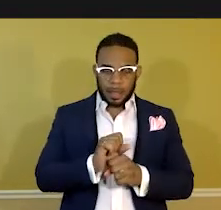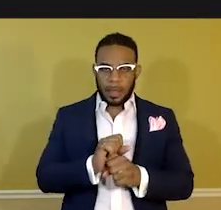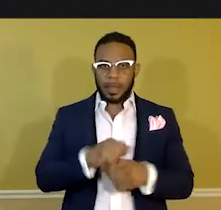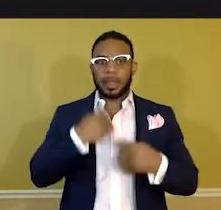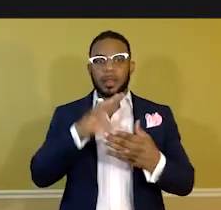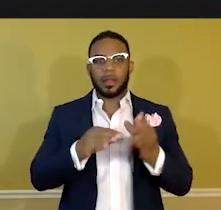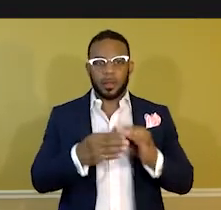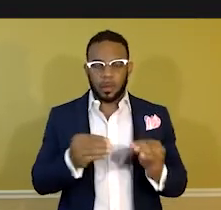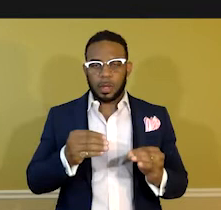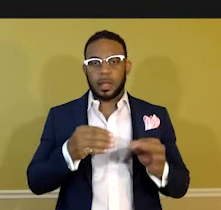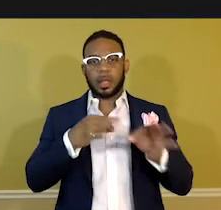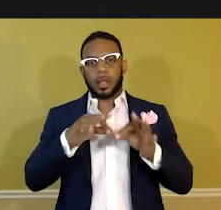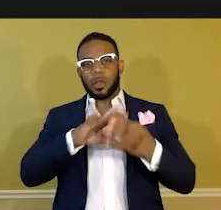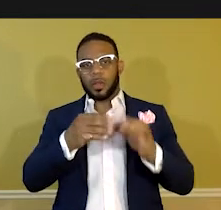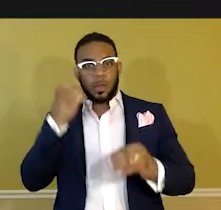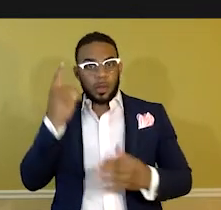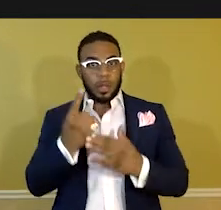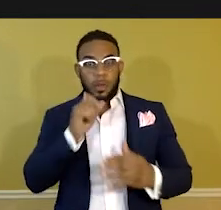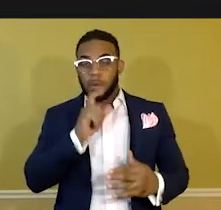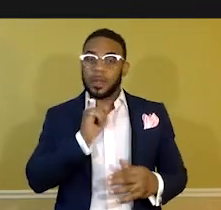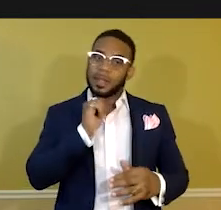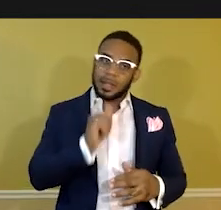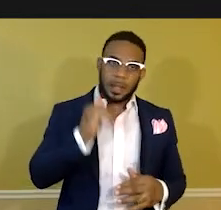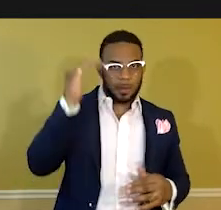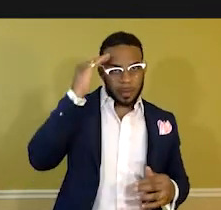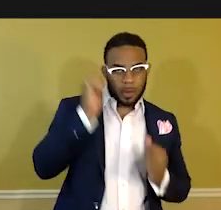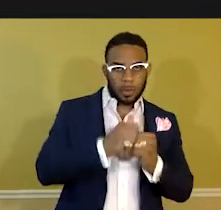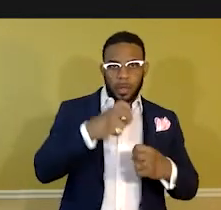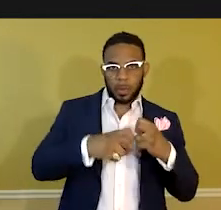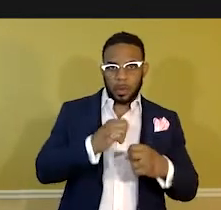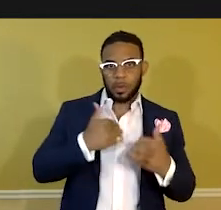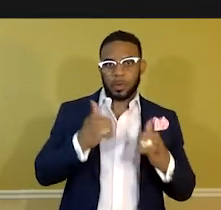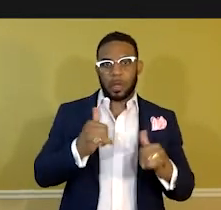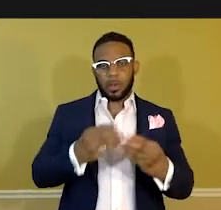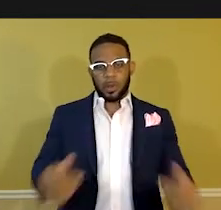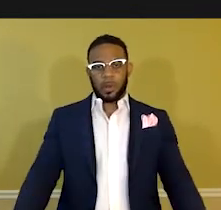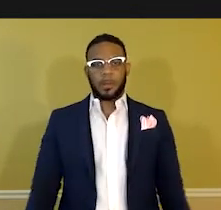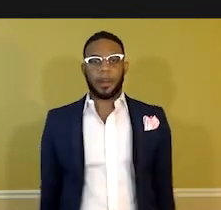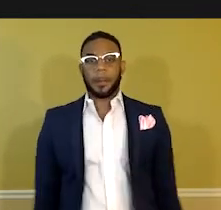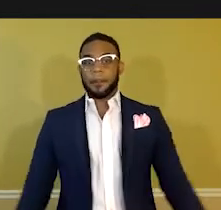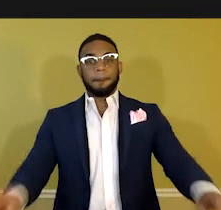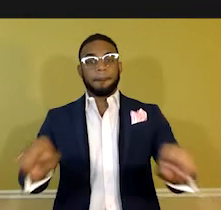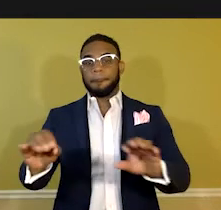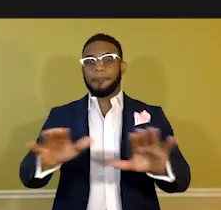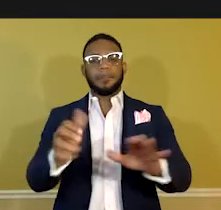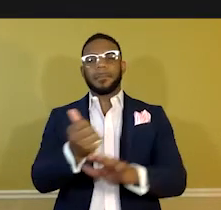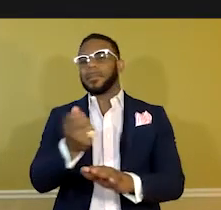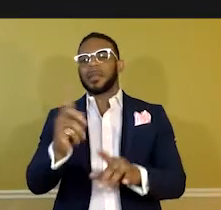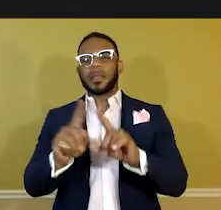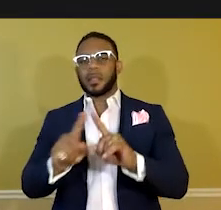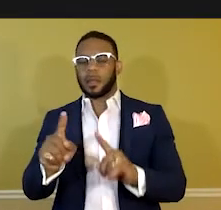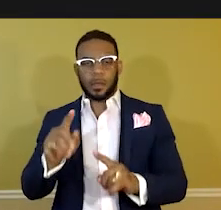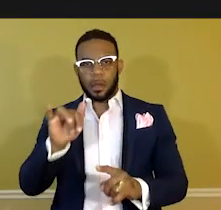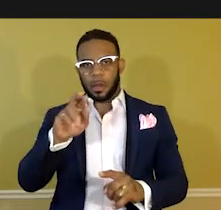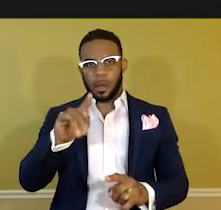tell the story or illustrate a story for someone who is not familiar with the problem that we're trying to solve. So there's several different artifacts